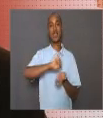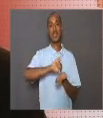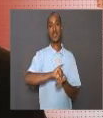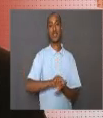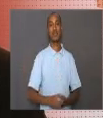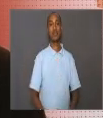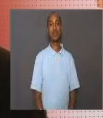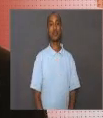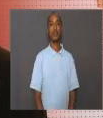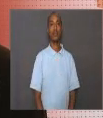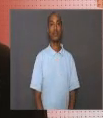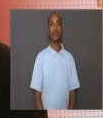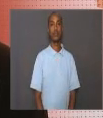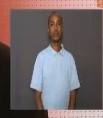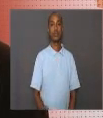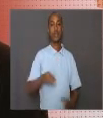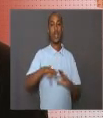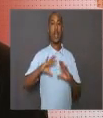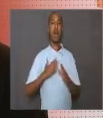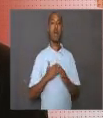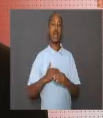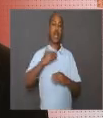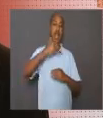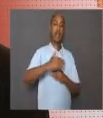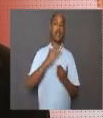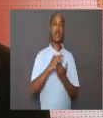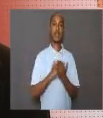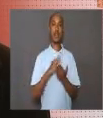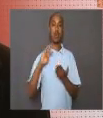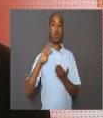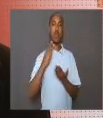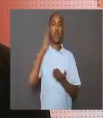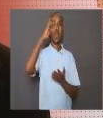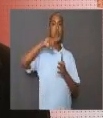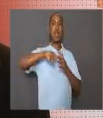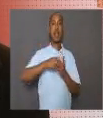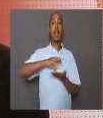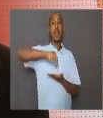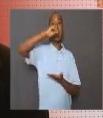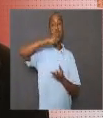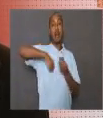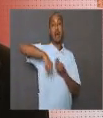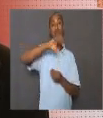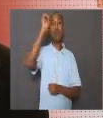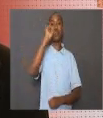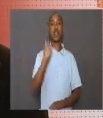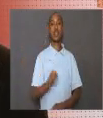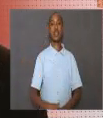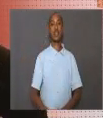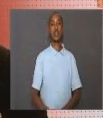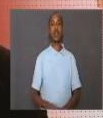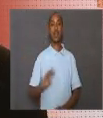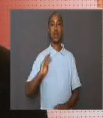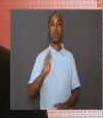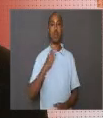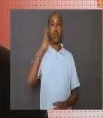salts. In our next lesson, we will begin learning about oxides. We